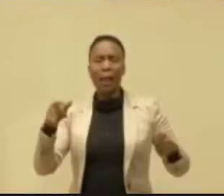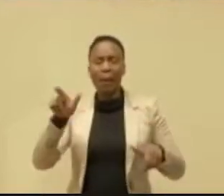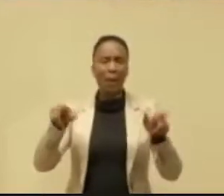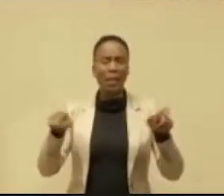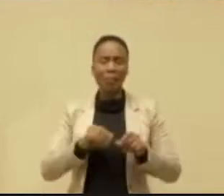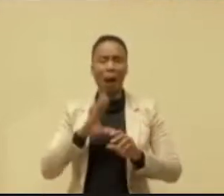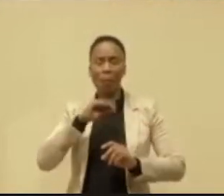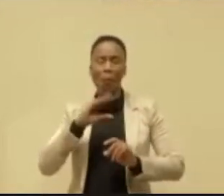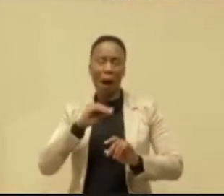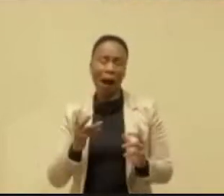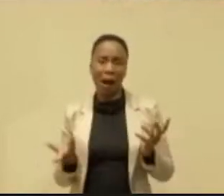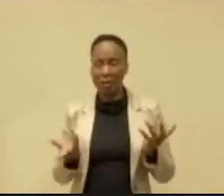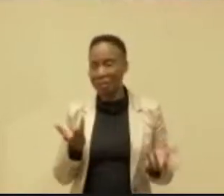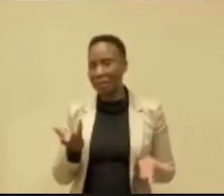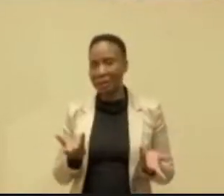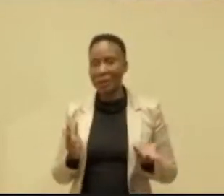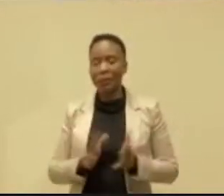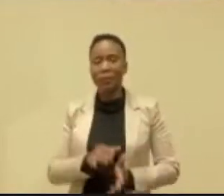and then